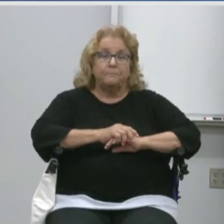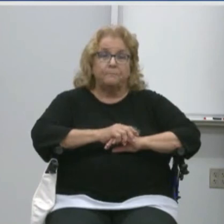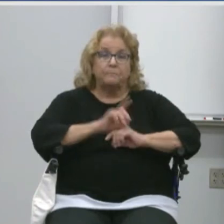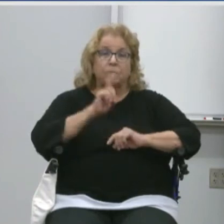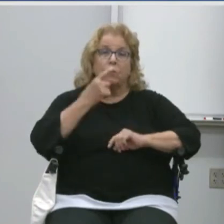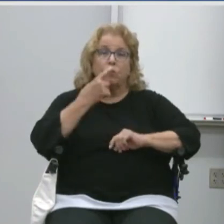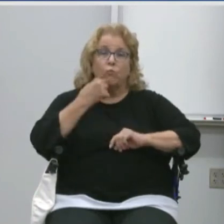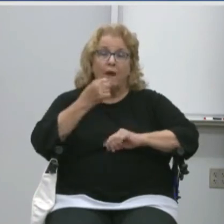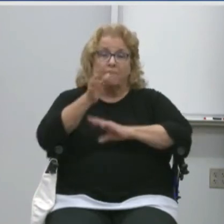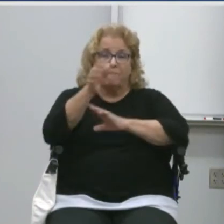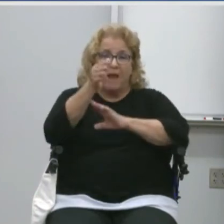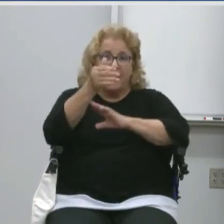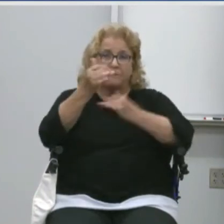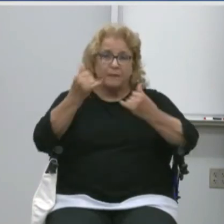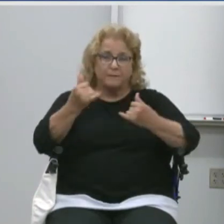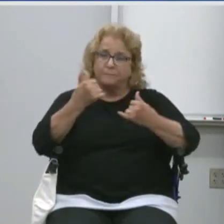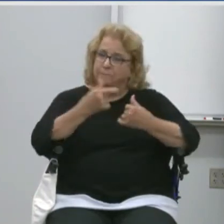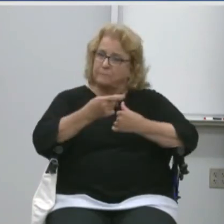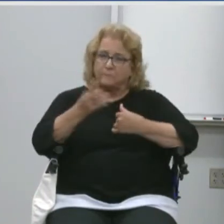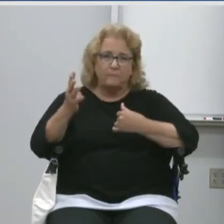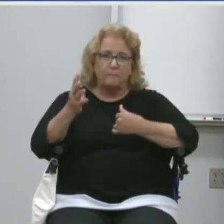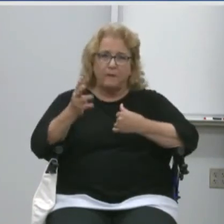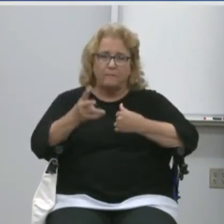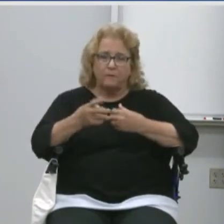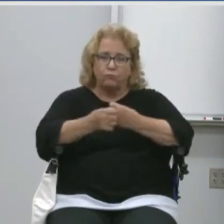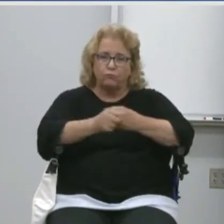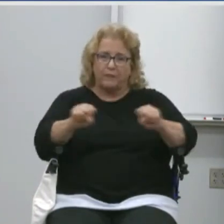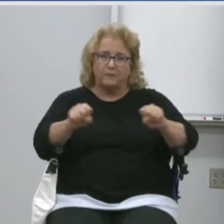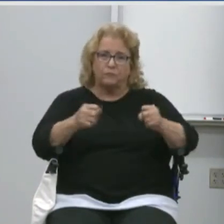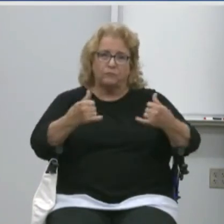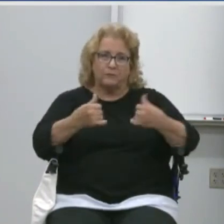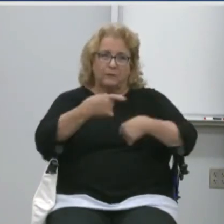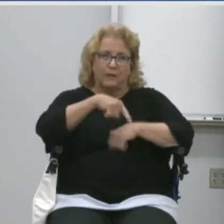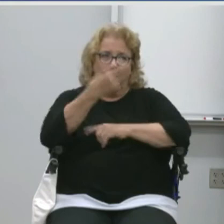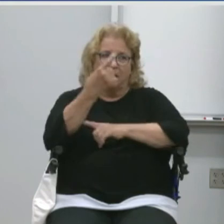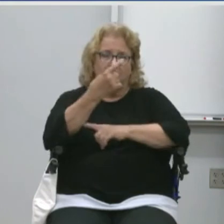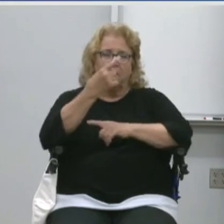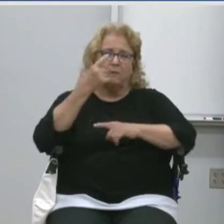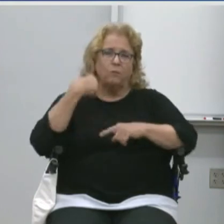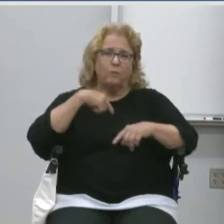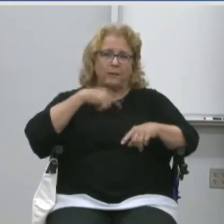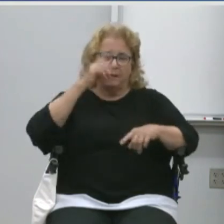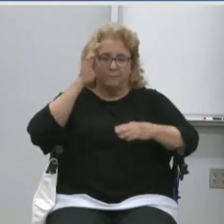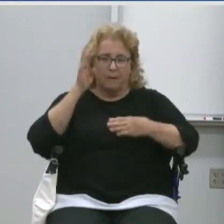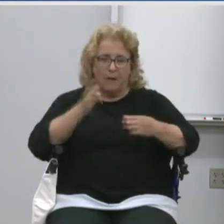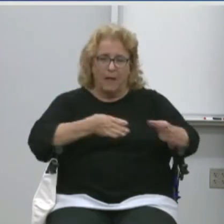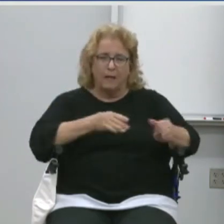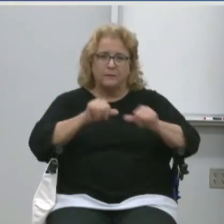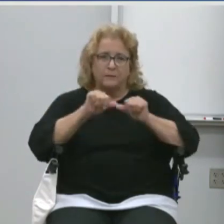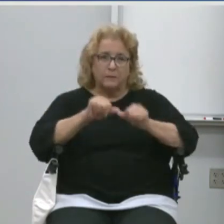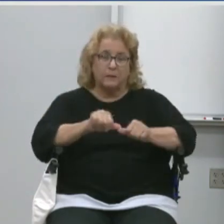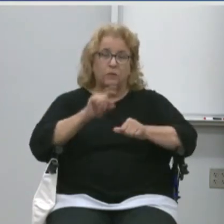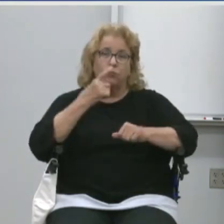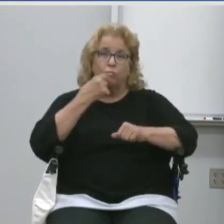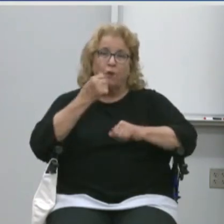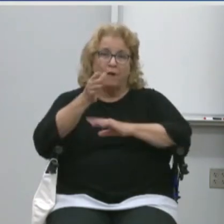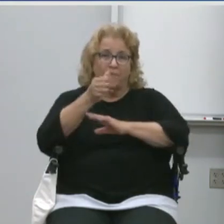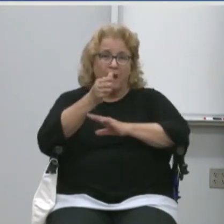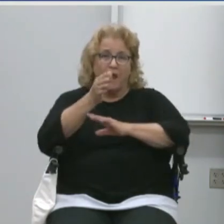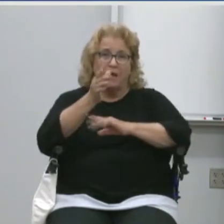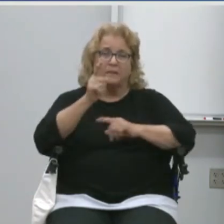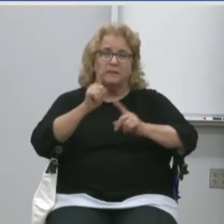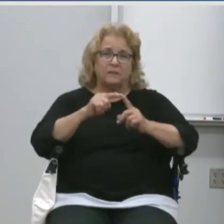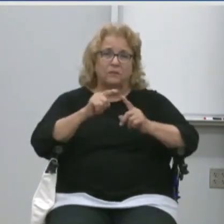we speak. We've had several rescues today. We anticipate continuing to fly the red flag. We will not fly a red flag unless it's a